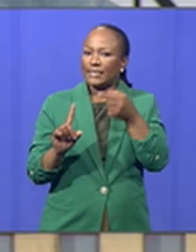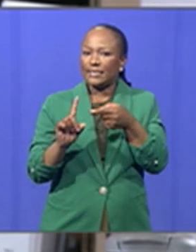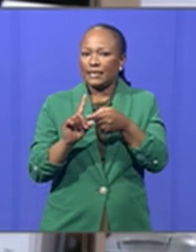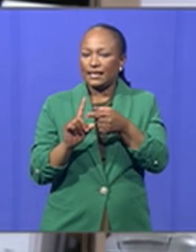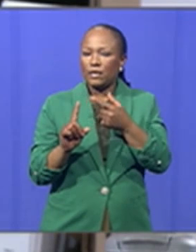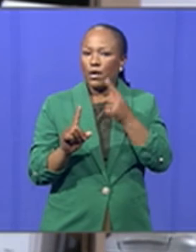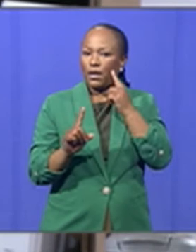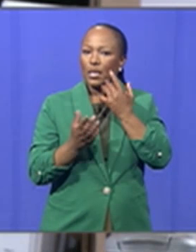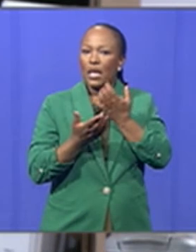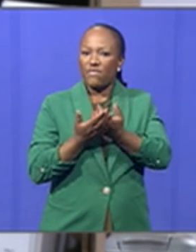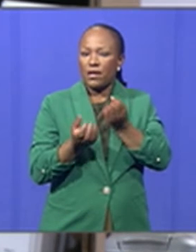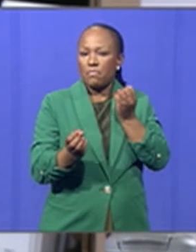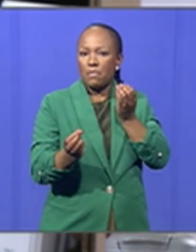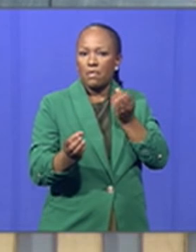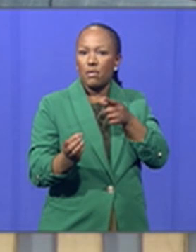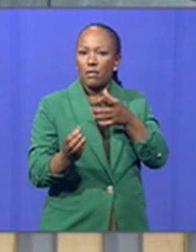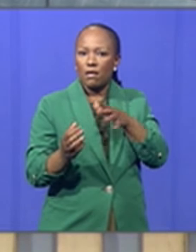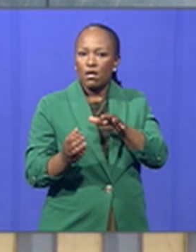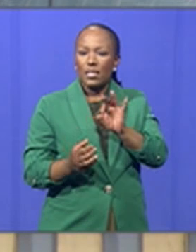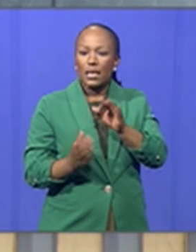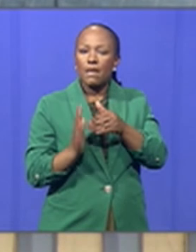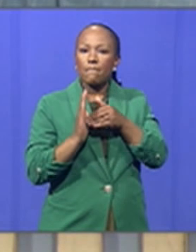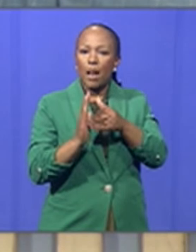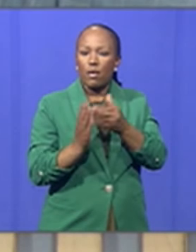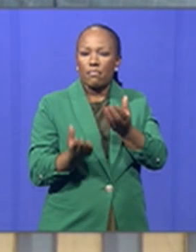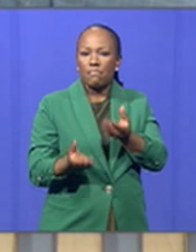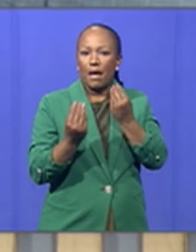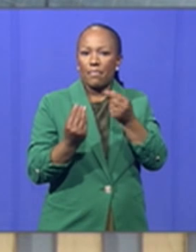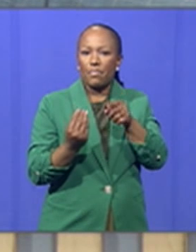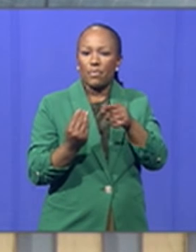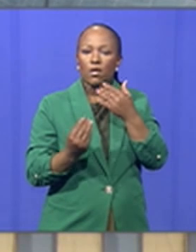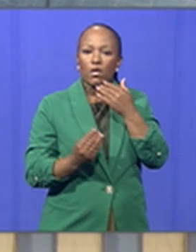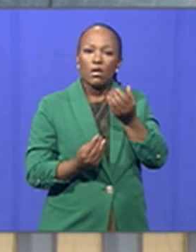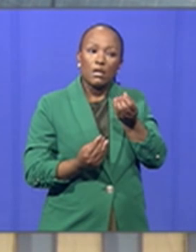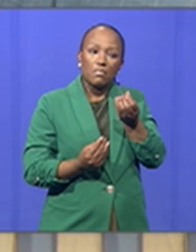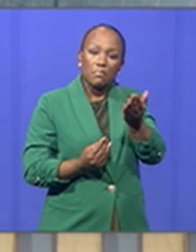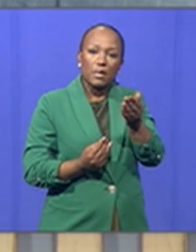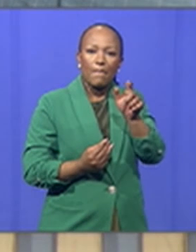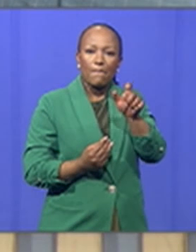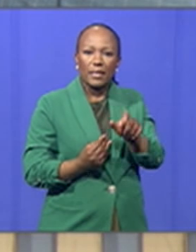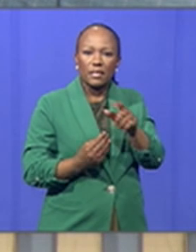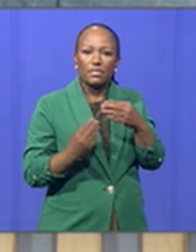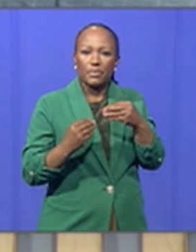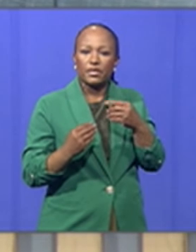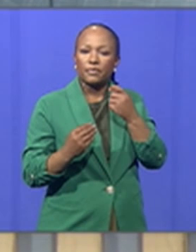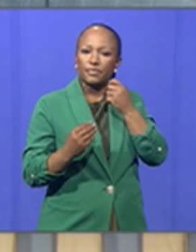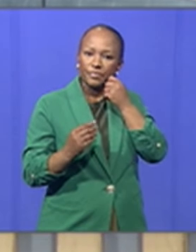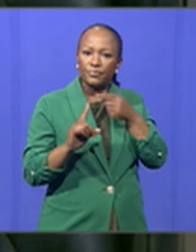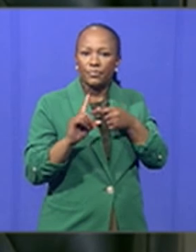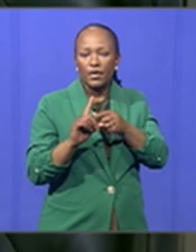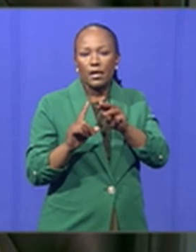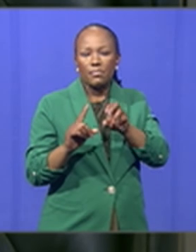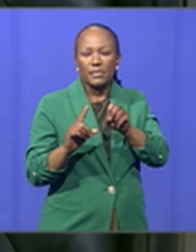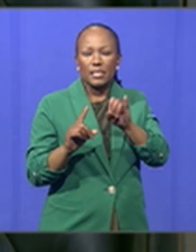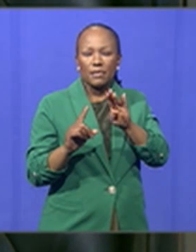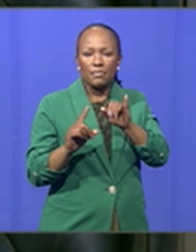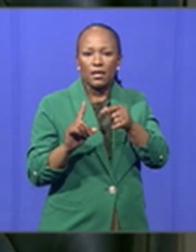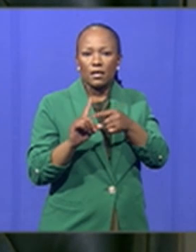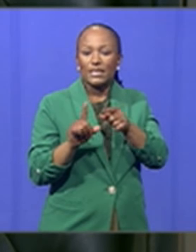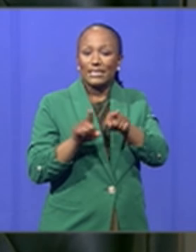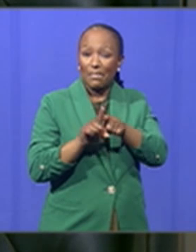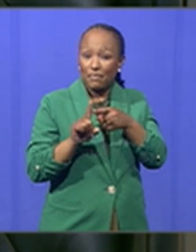gore o rometše bohlatse bja tefo ya diranta tše dimilione tše 3 go yo e bego e le rakgwebo ebile e le raditekisi Muhujothan Mswazi